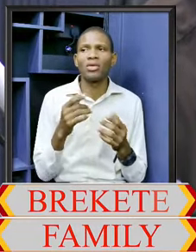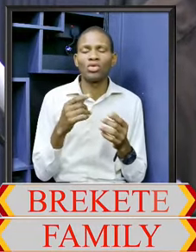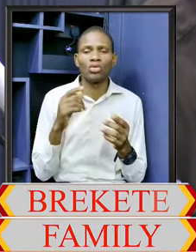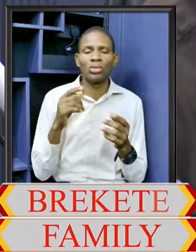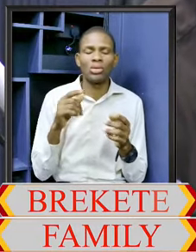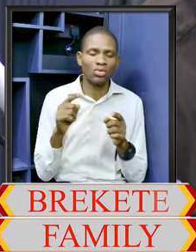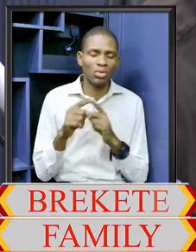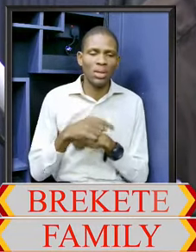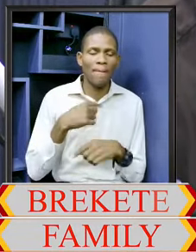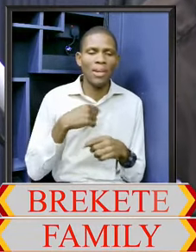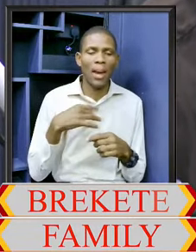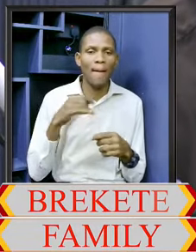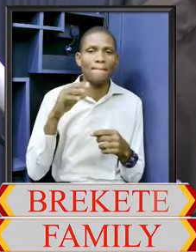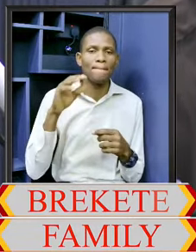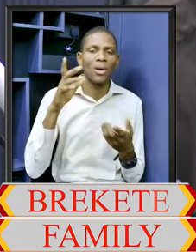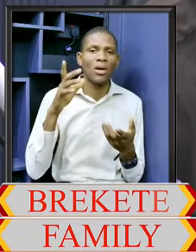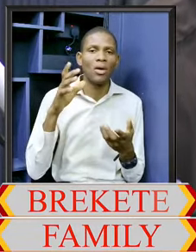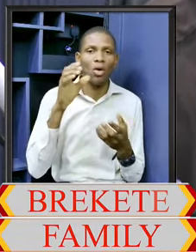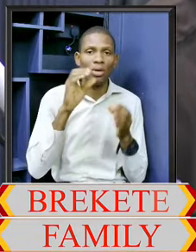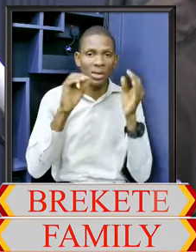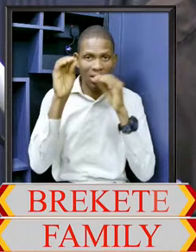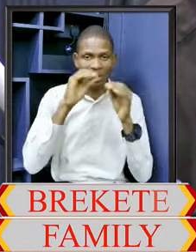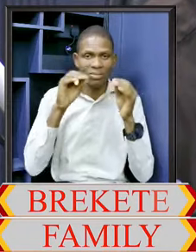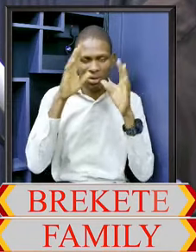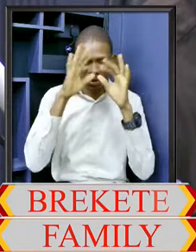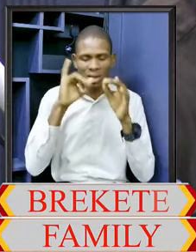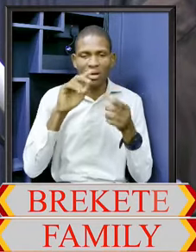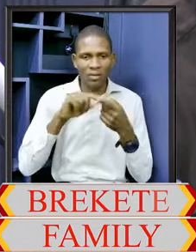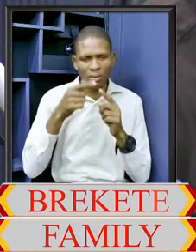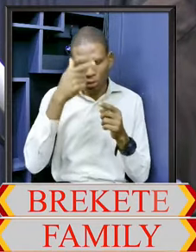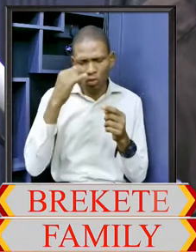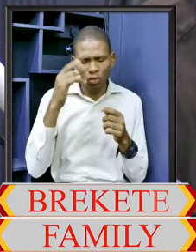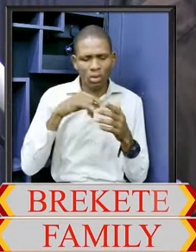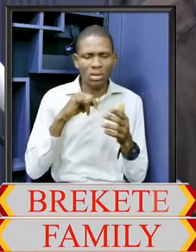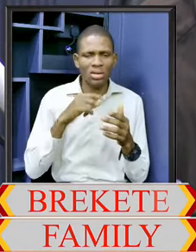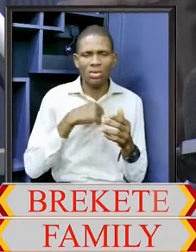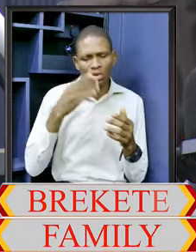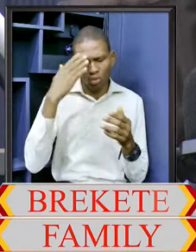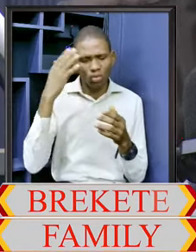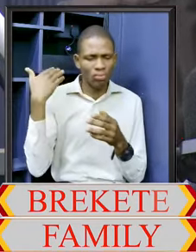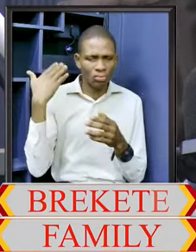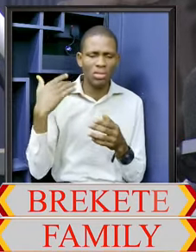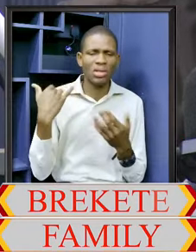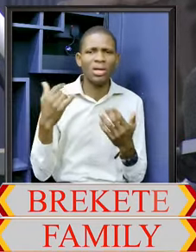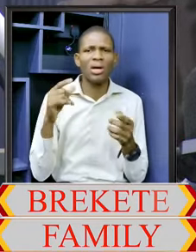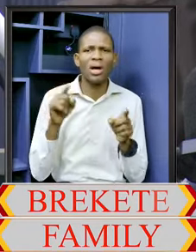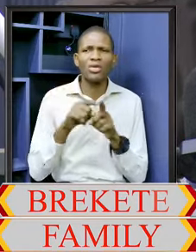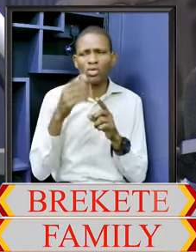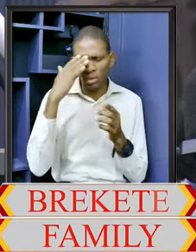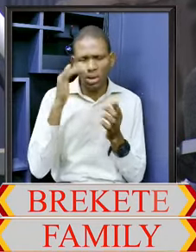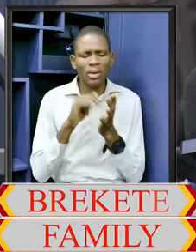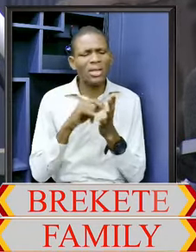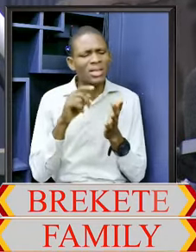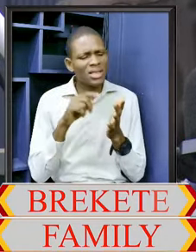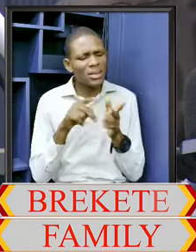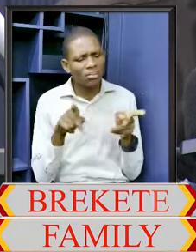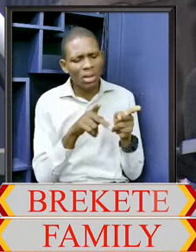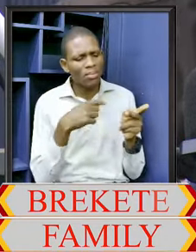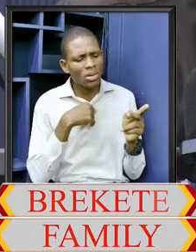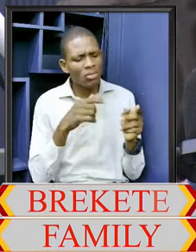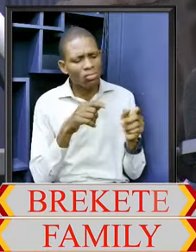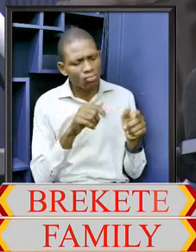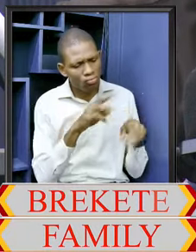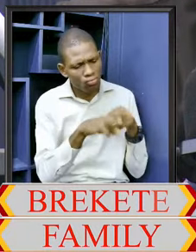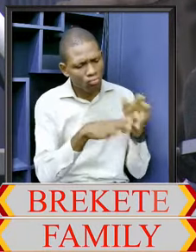because of what you don't know, So now people when you know go begin to tell this road where you pass, so na danger. Person like